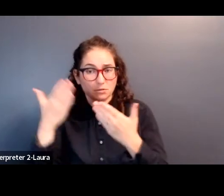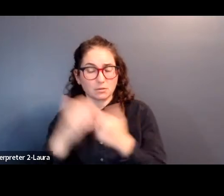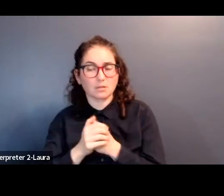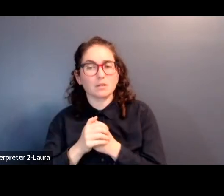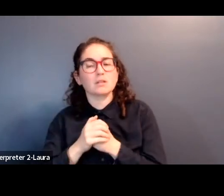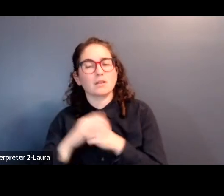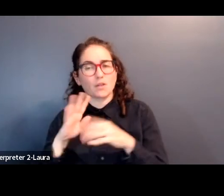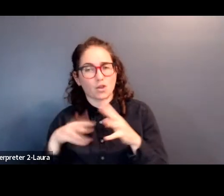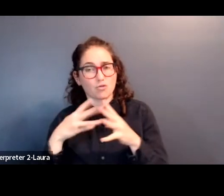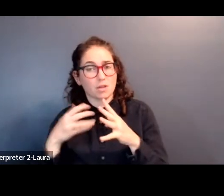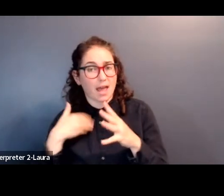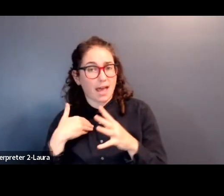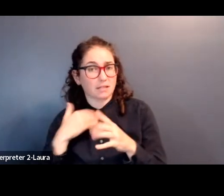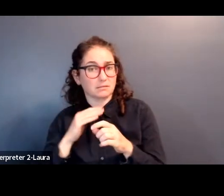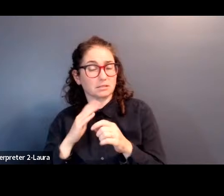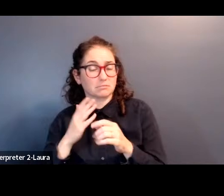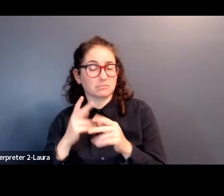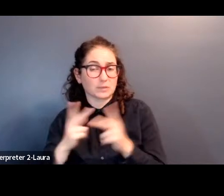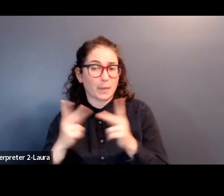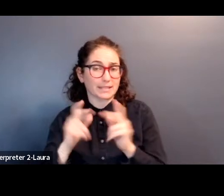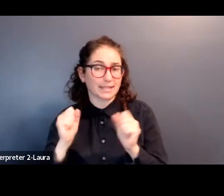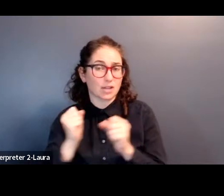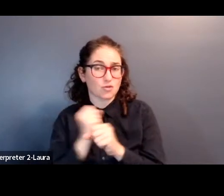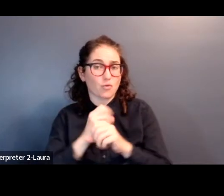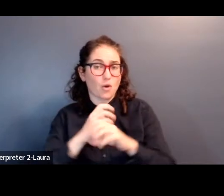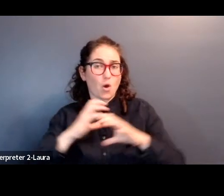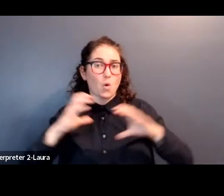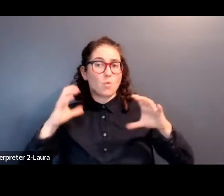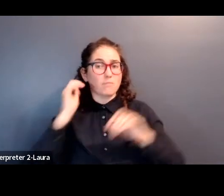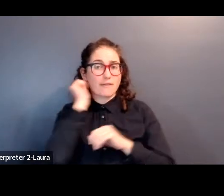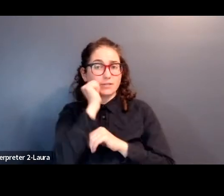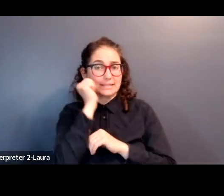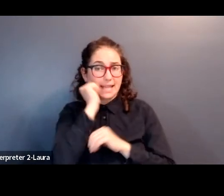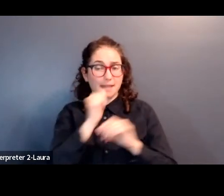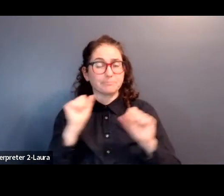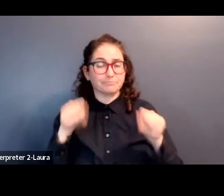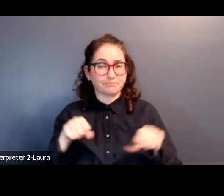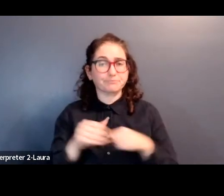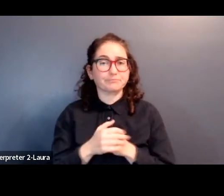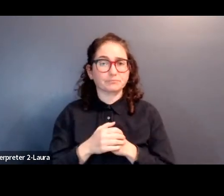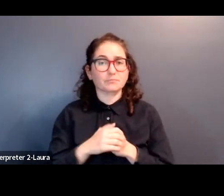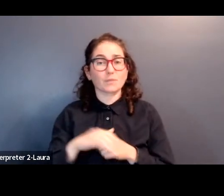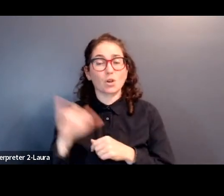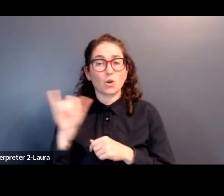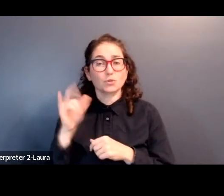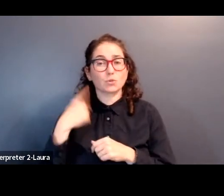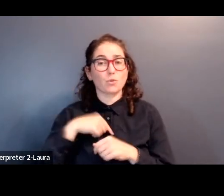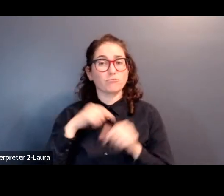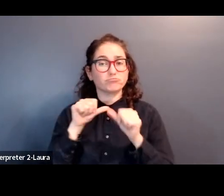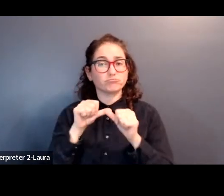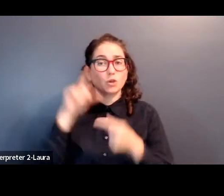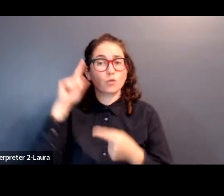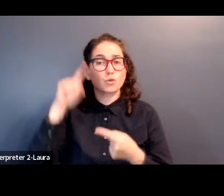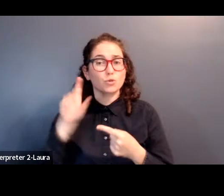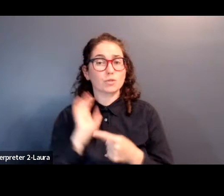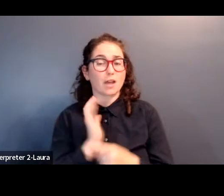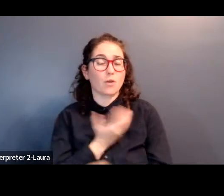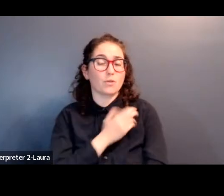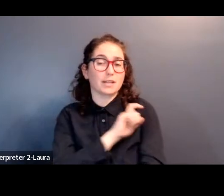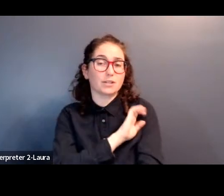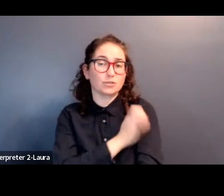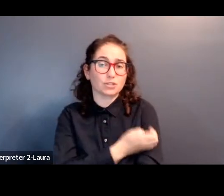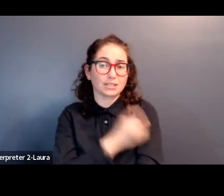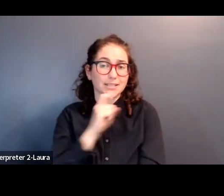does have room to grow on a general daily basis. Furthermore, as we continue to reduce our energy needs